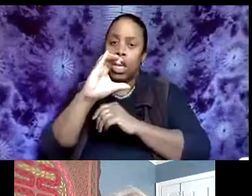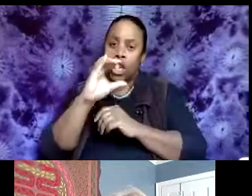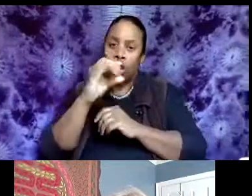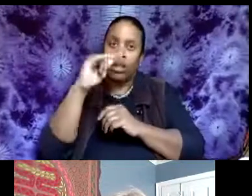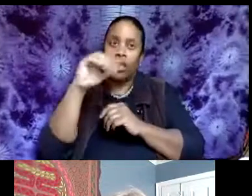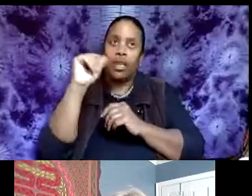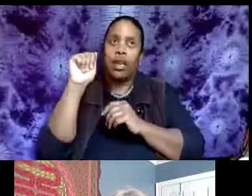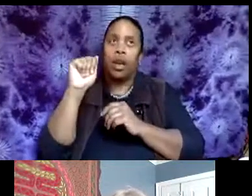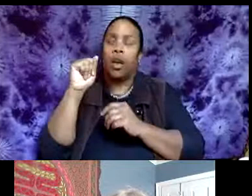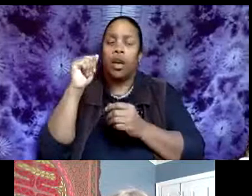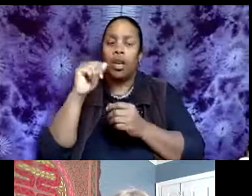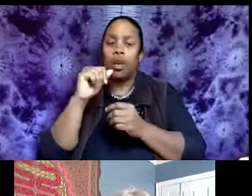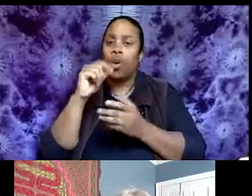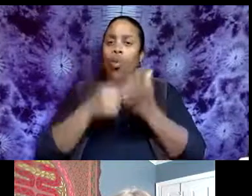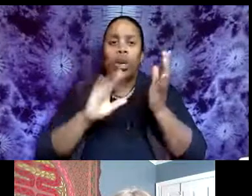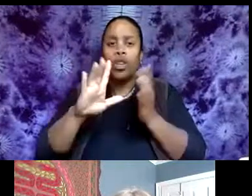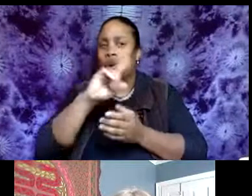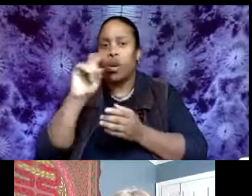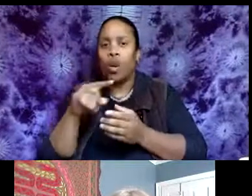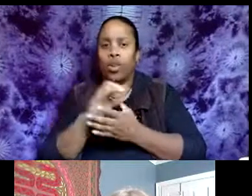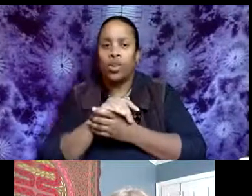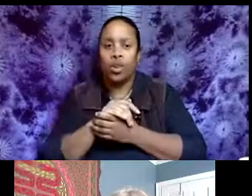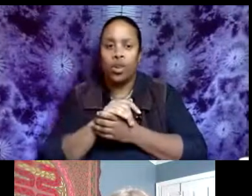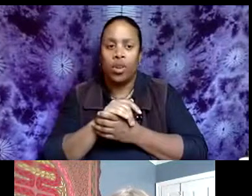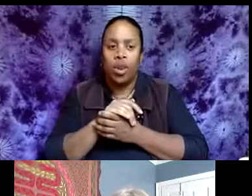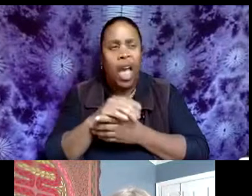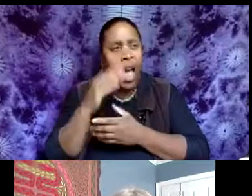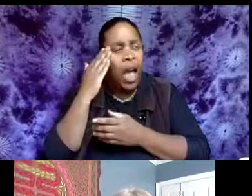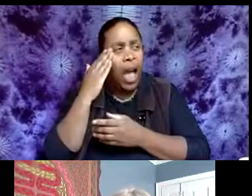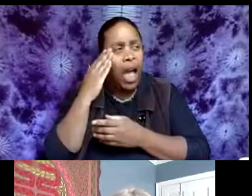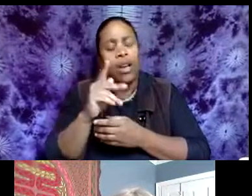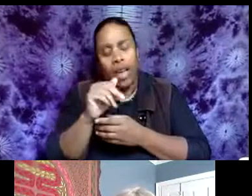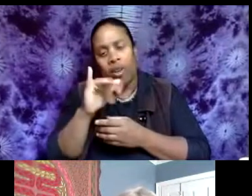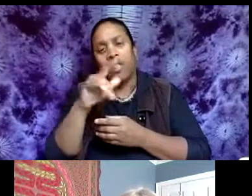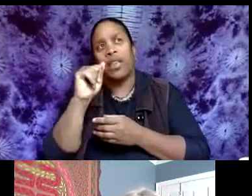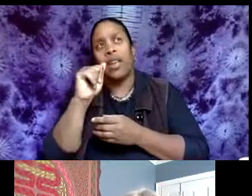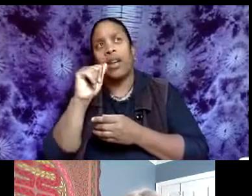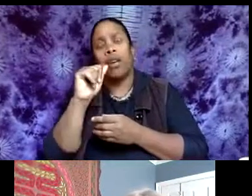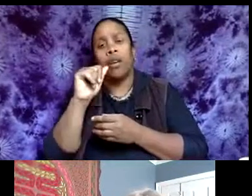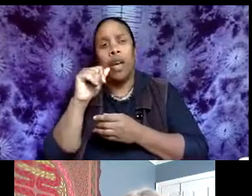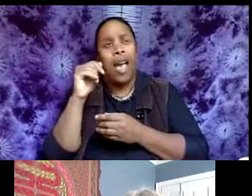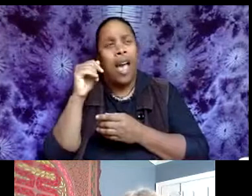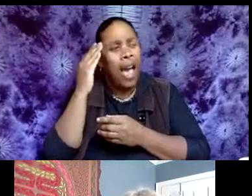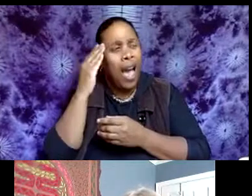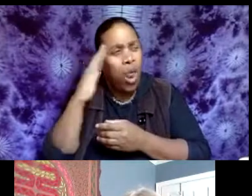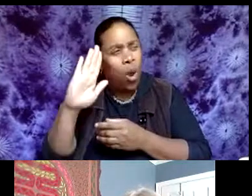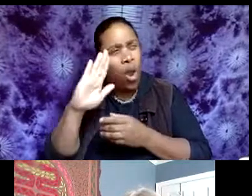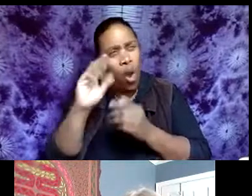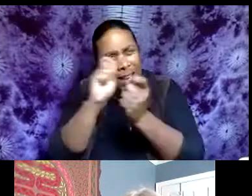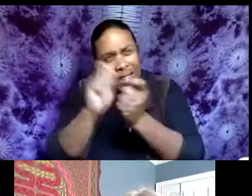question? I don't really know exactly if it's how to explain